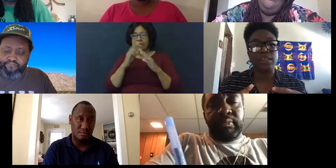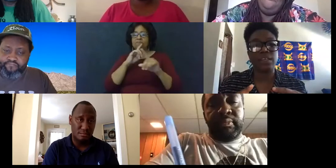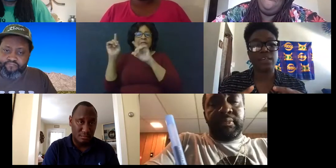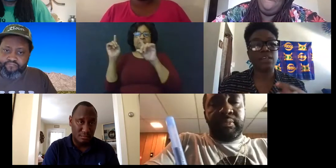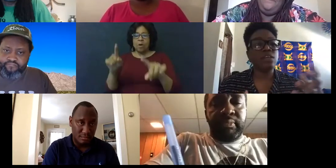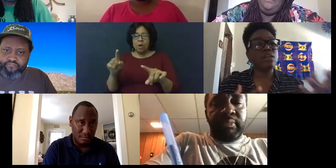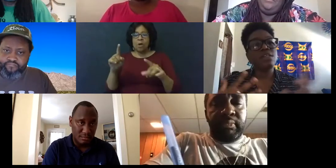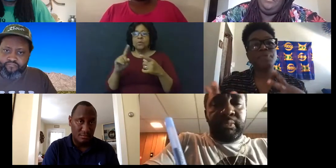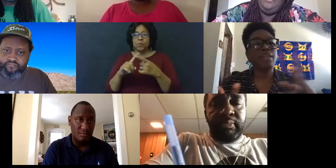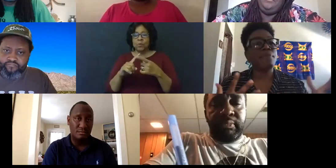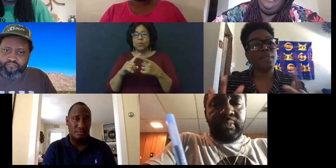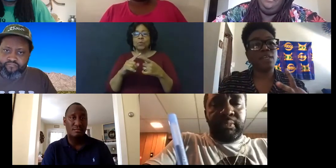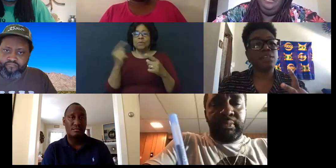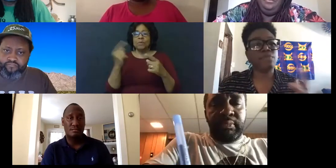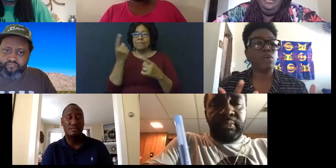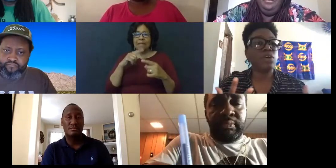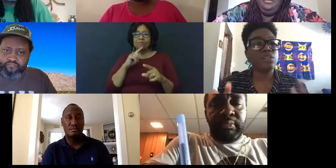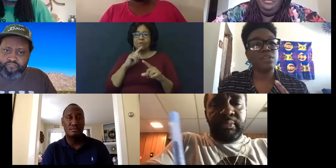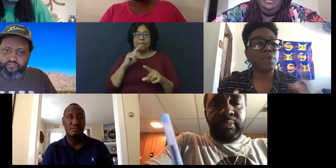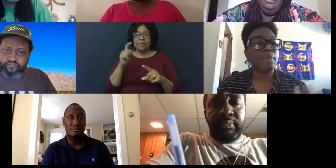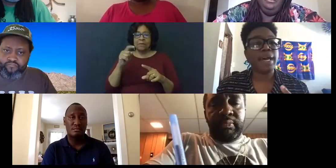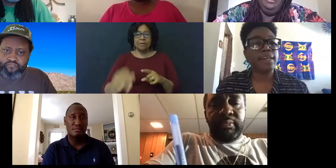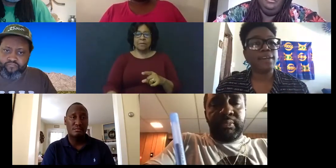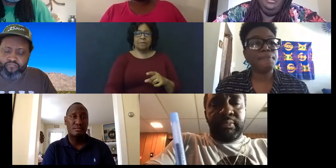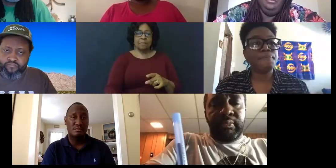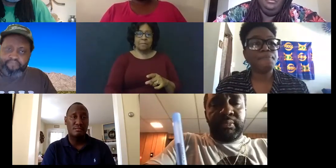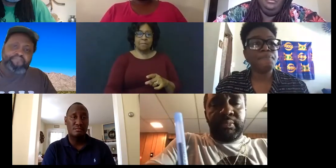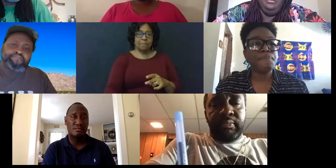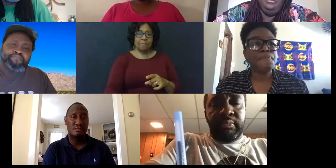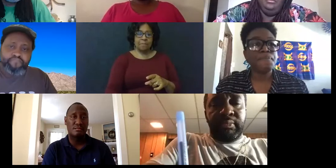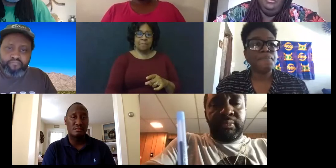to something that may be difficult or problematic.